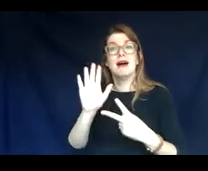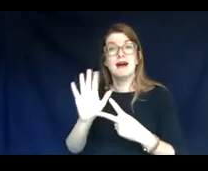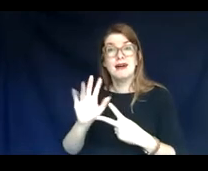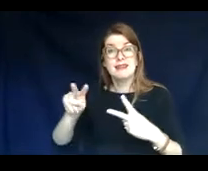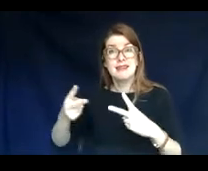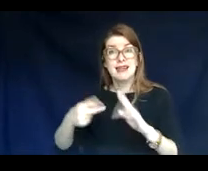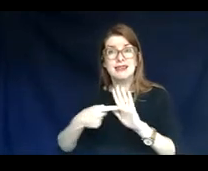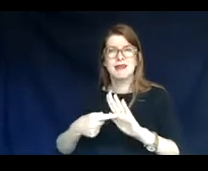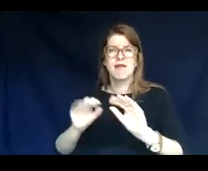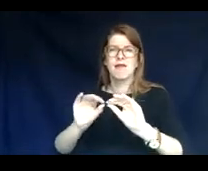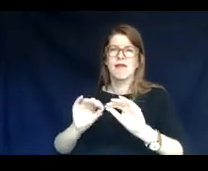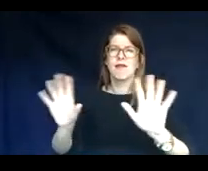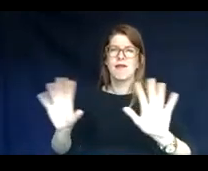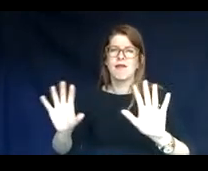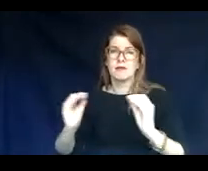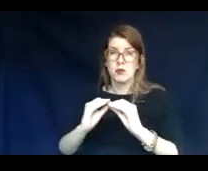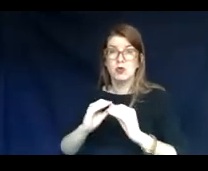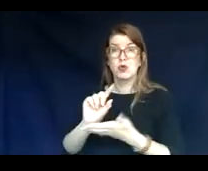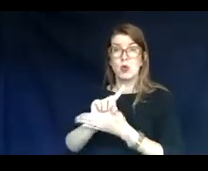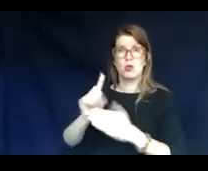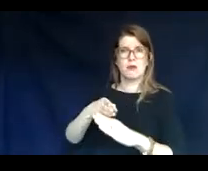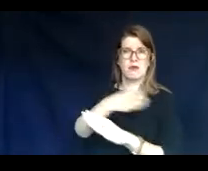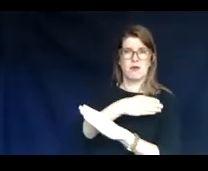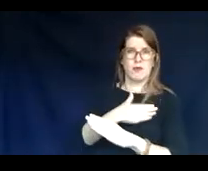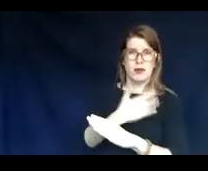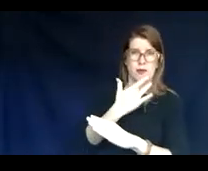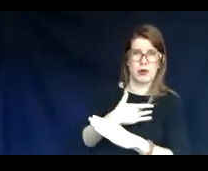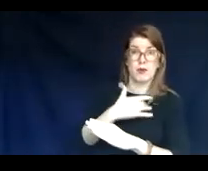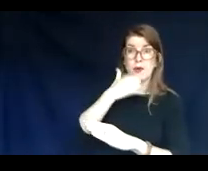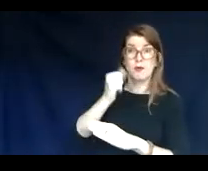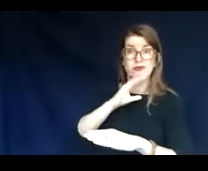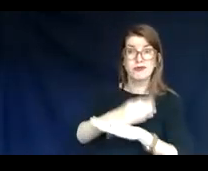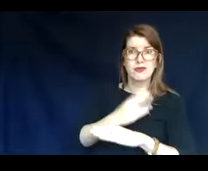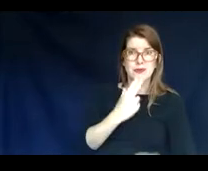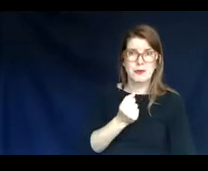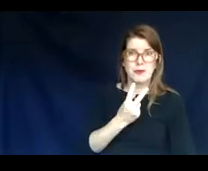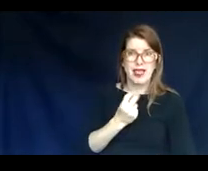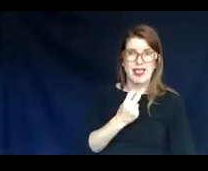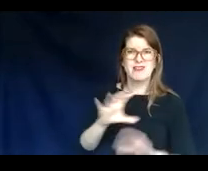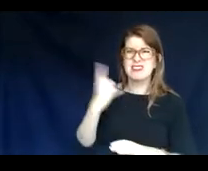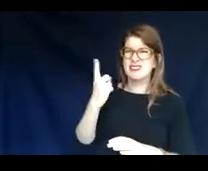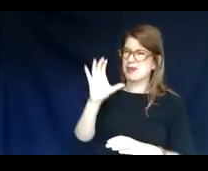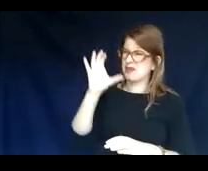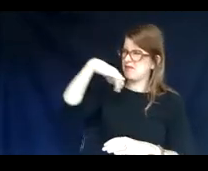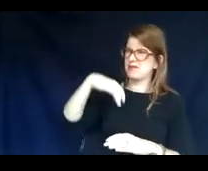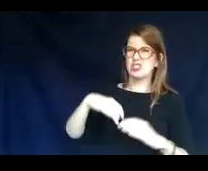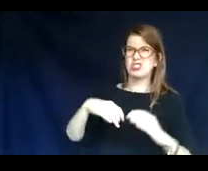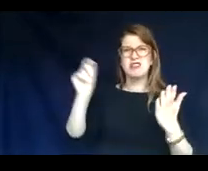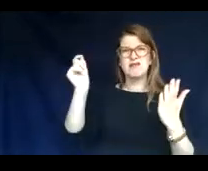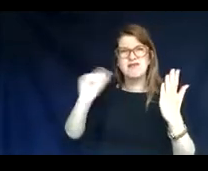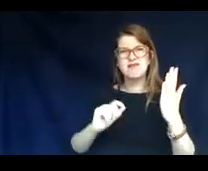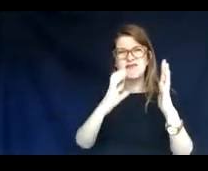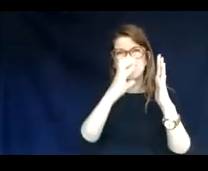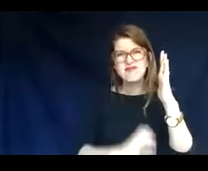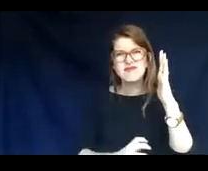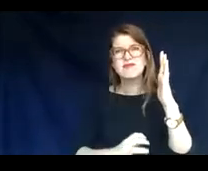obvious, right? So a week prior was my birthday, and my oldest daughter, my 12-year-old daughter, did something peculiar. She wrote me a pretty extensive note and said I should